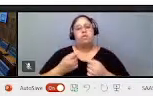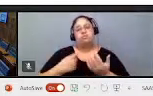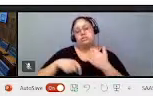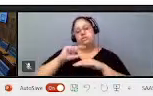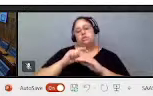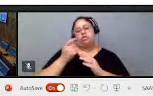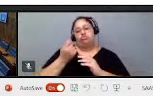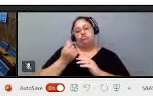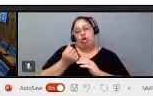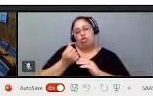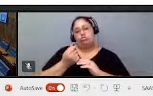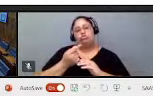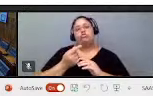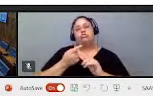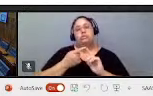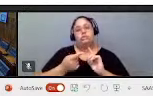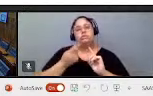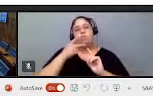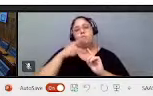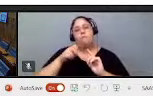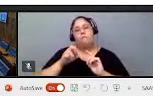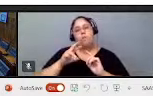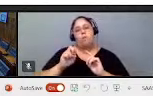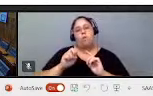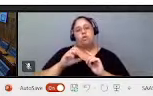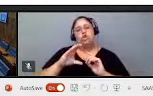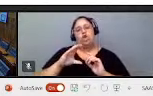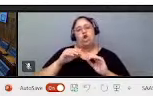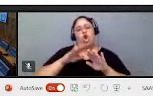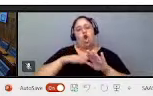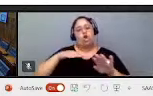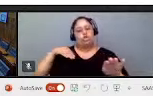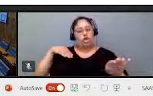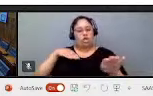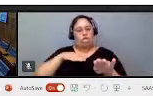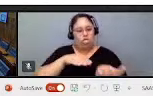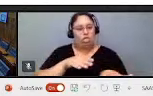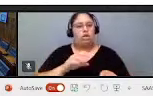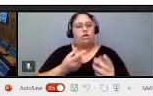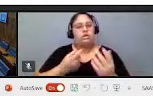specifically but we're looking at your support congestion SE charge